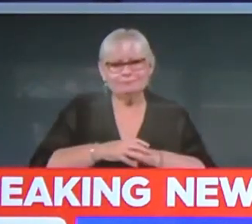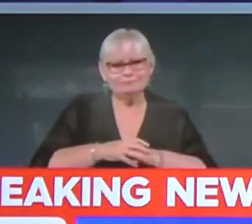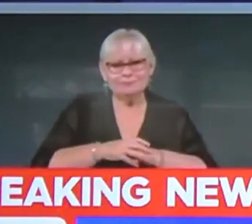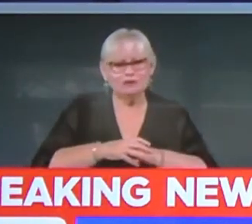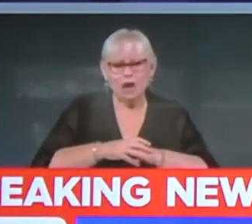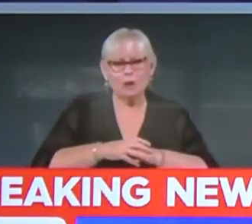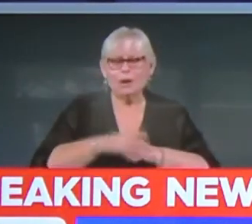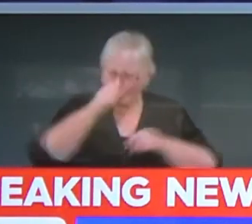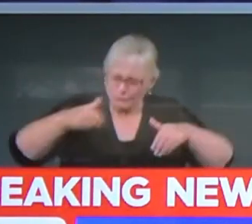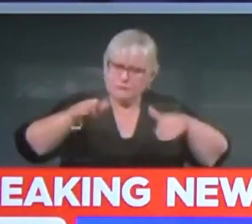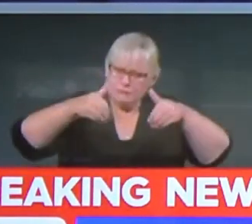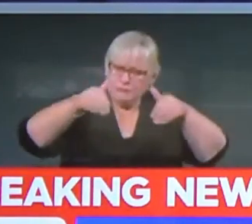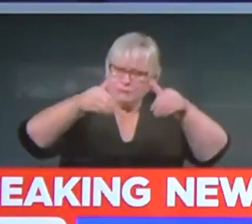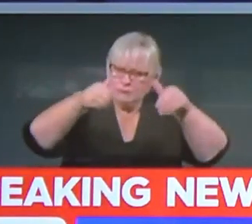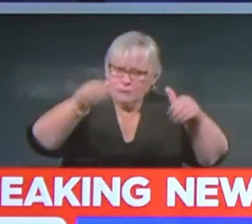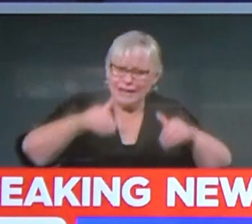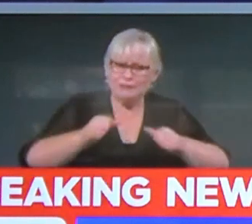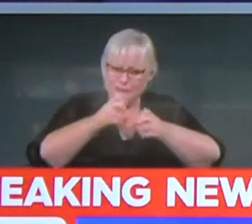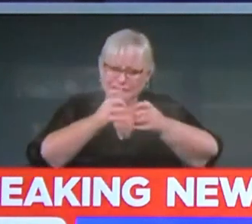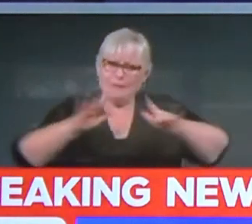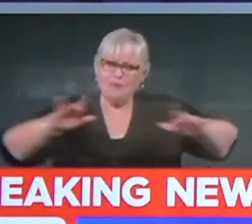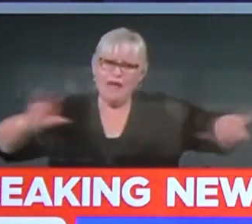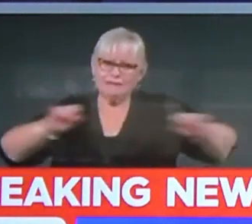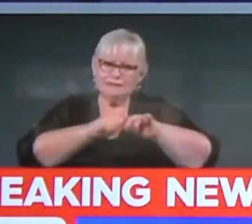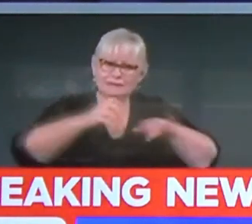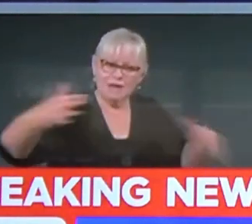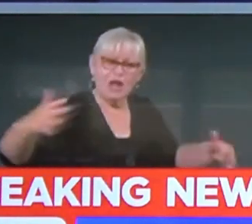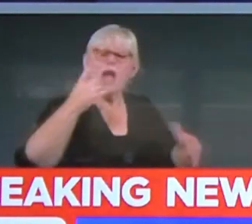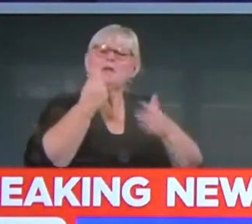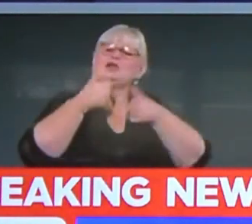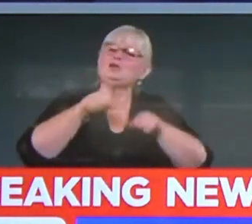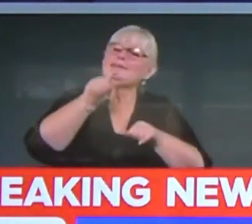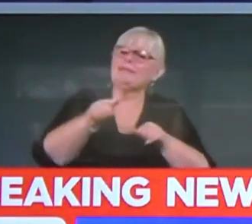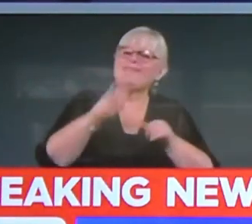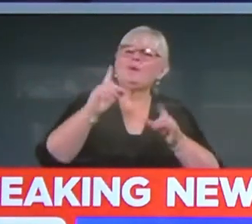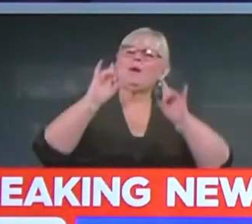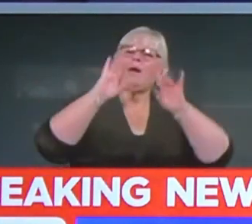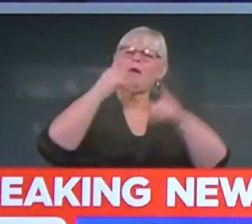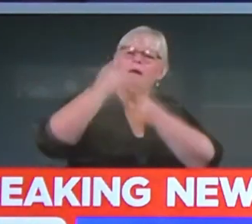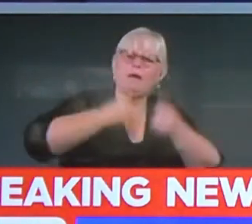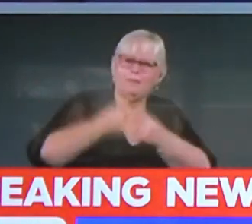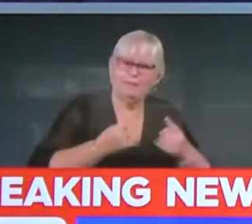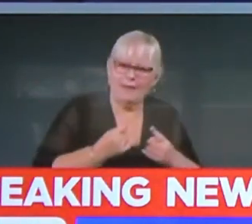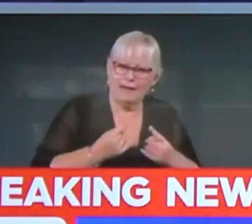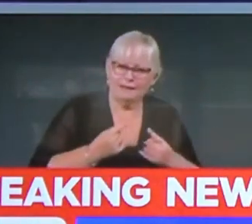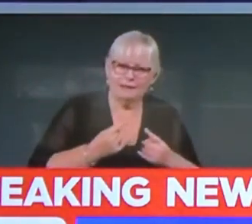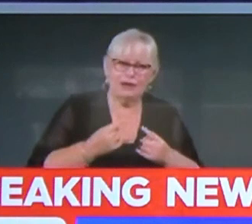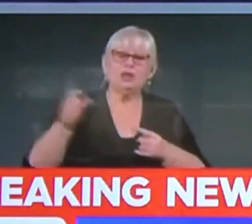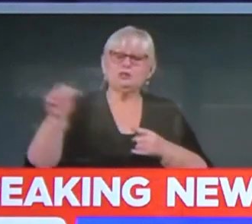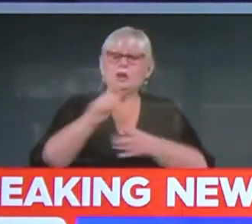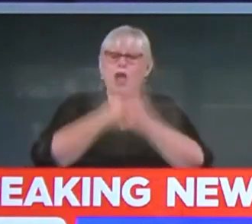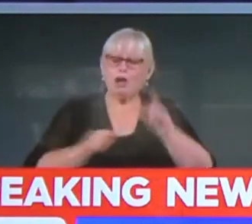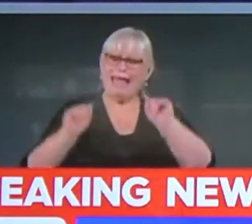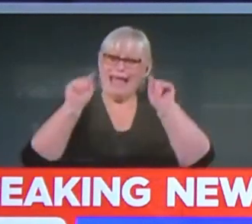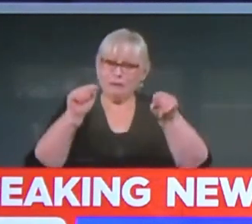got to move people on. It's not a hard and fast rule. I say it only for illustrative purposes. The point is that you should only be